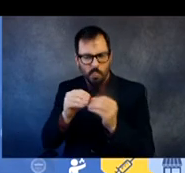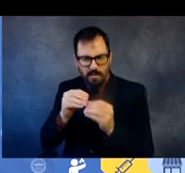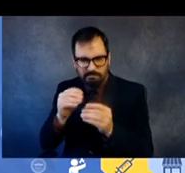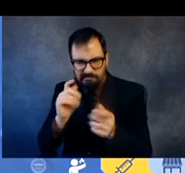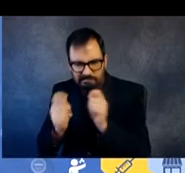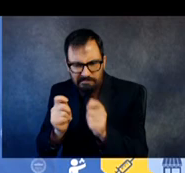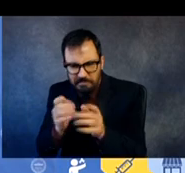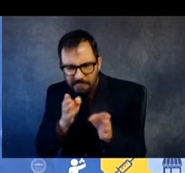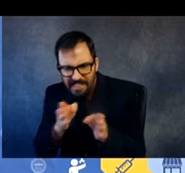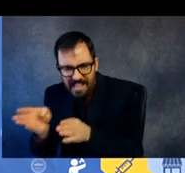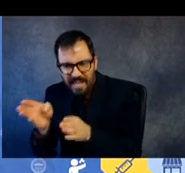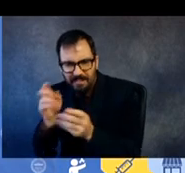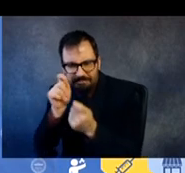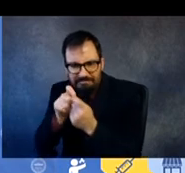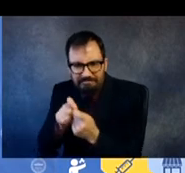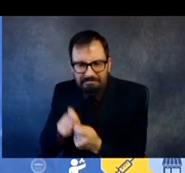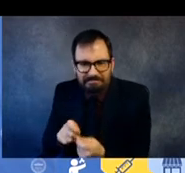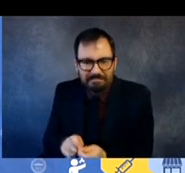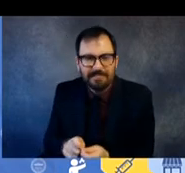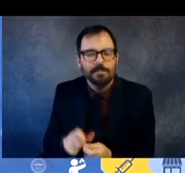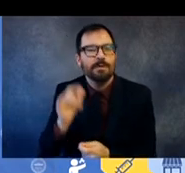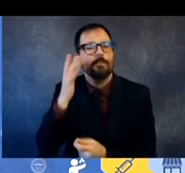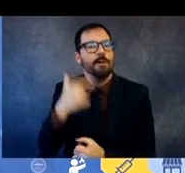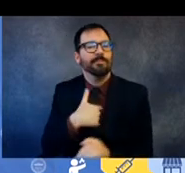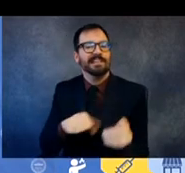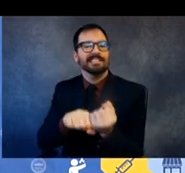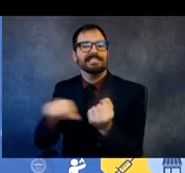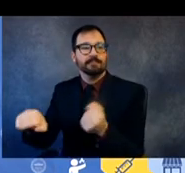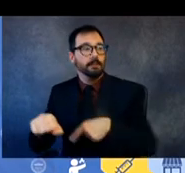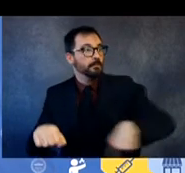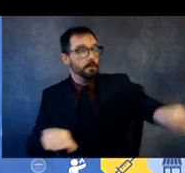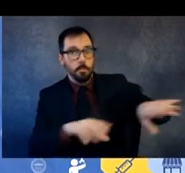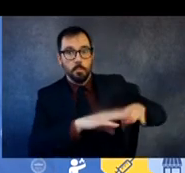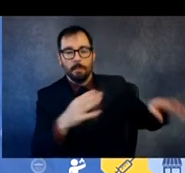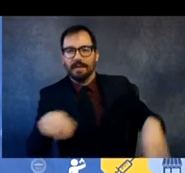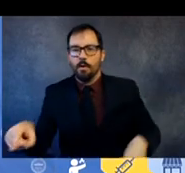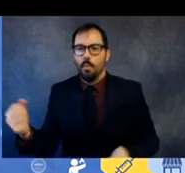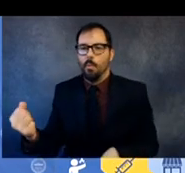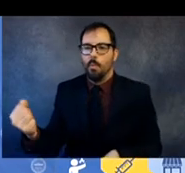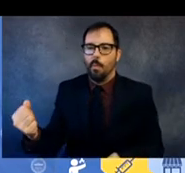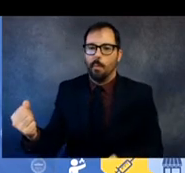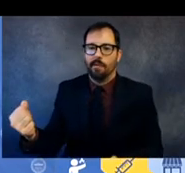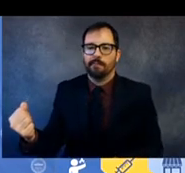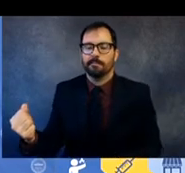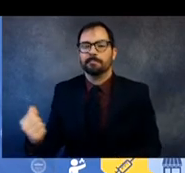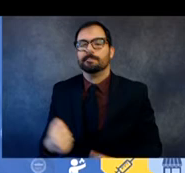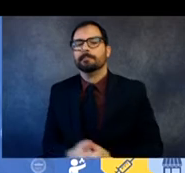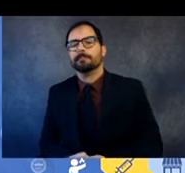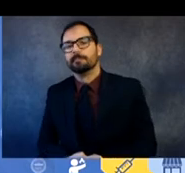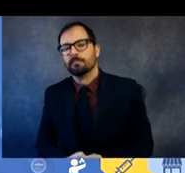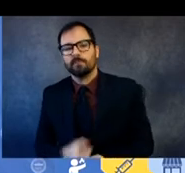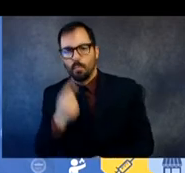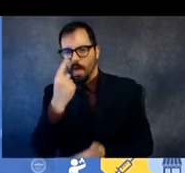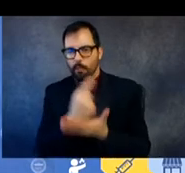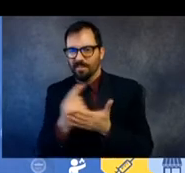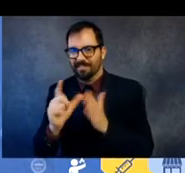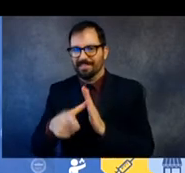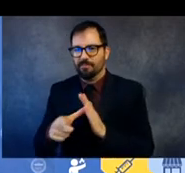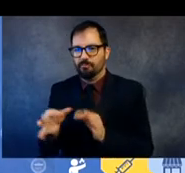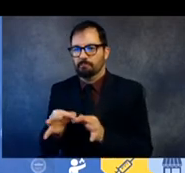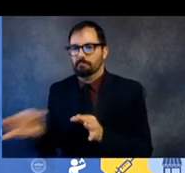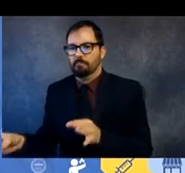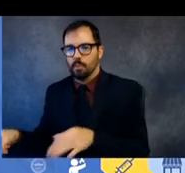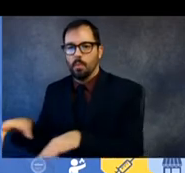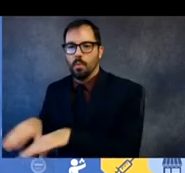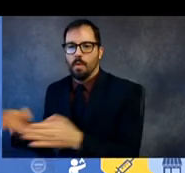to get ready, right? I mean, the 22nd is the day for all restaurants, and there are, I think, 1 week later, the 29th. So it's just